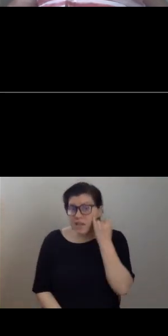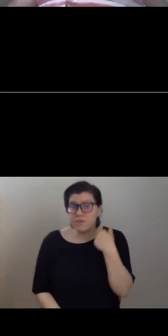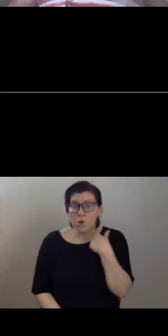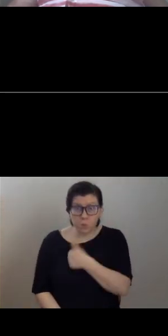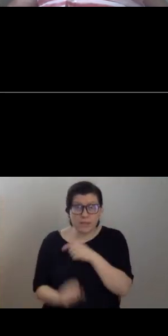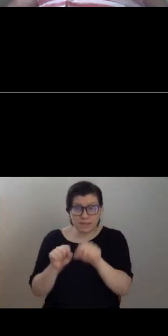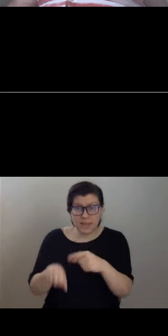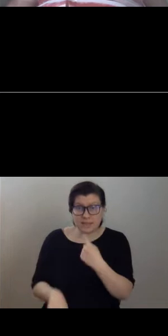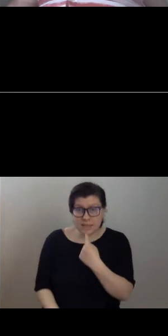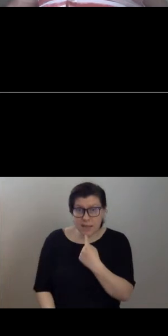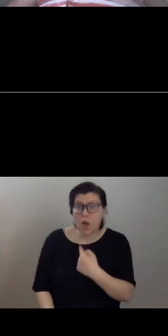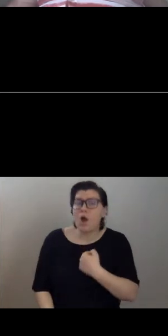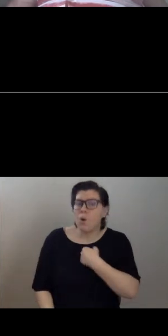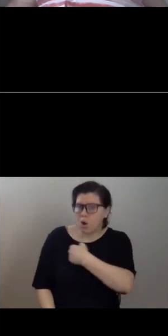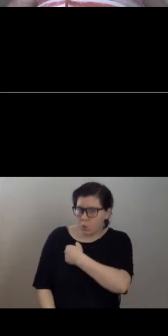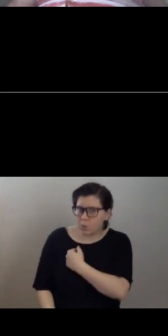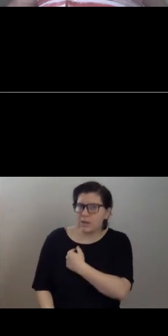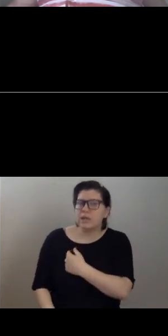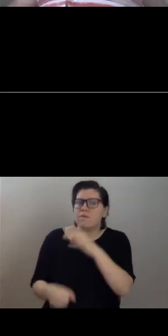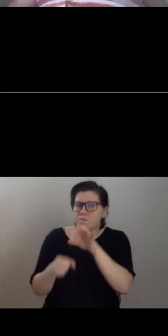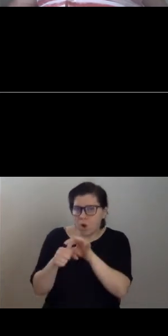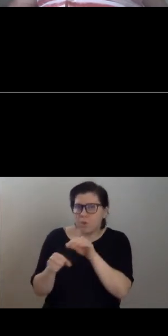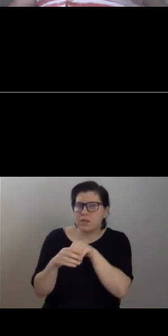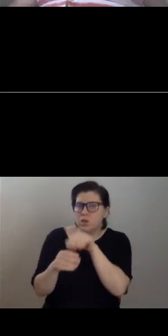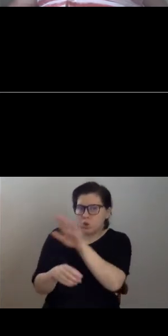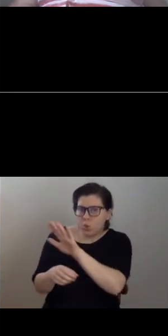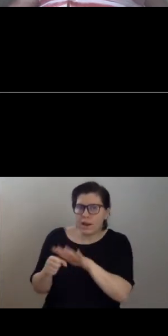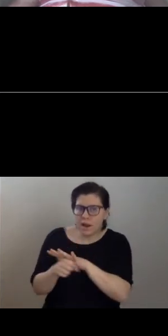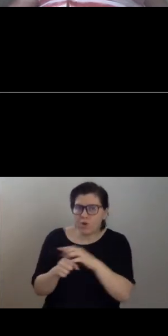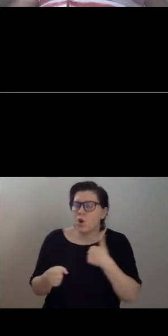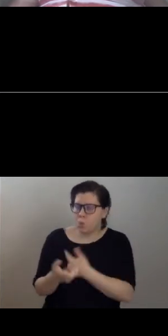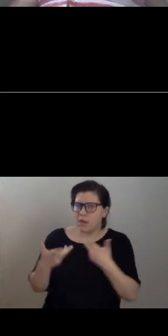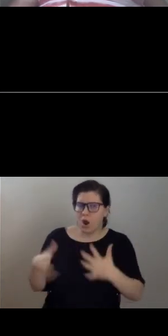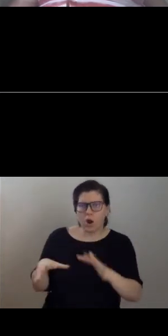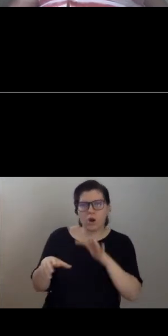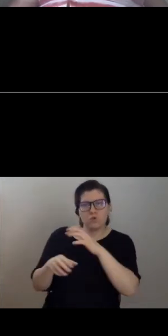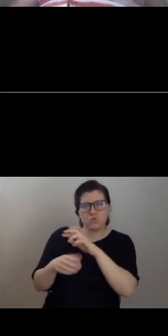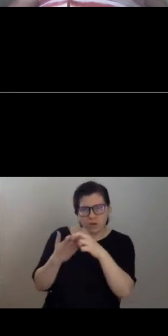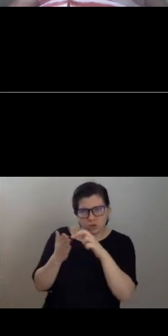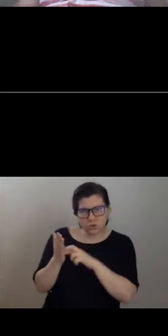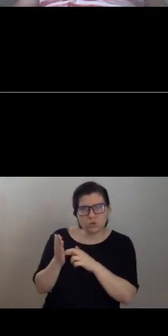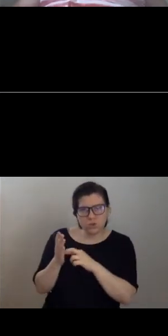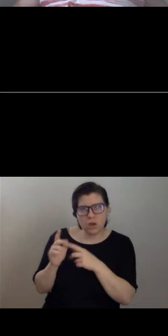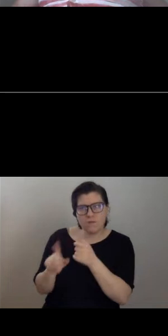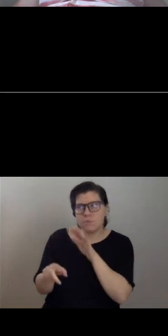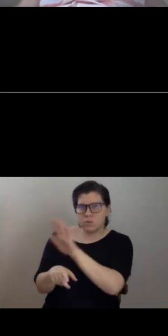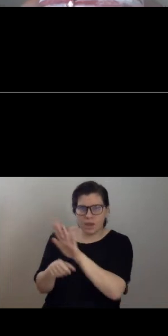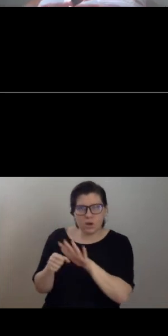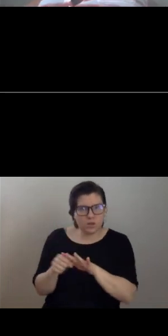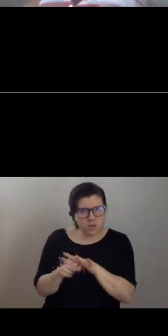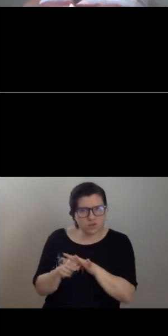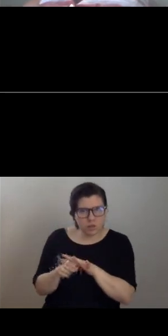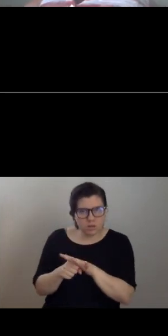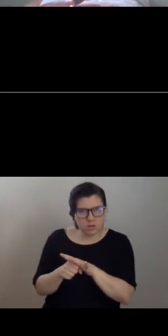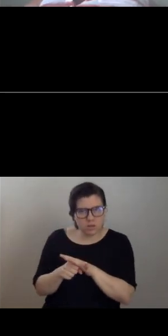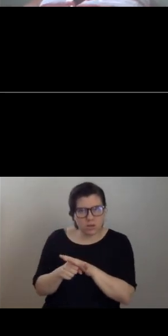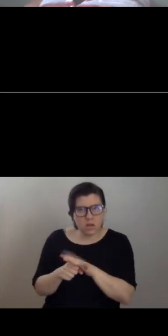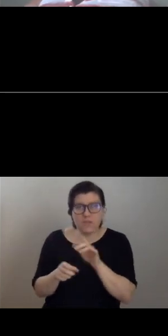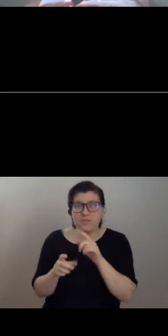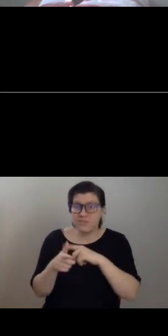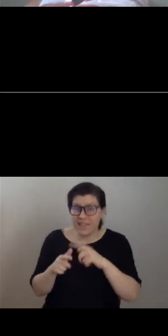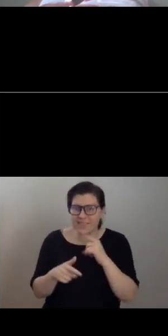that we're one of their constituents and we're a registered voter from their district. So that's so